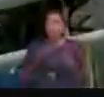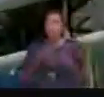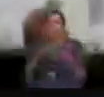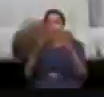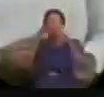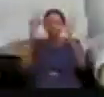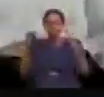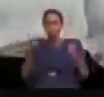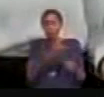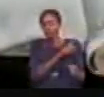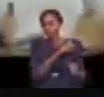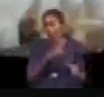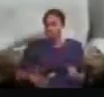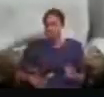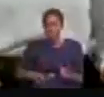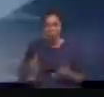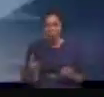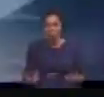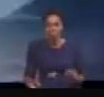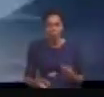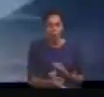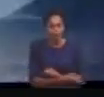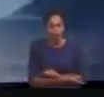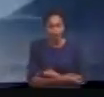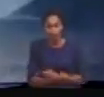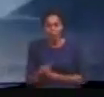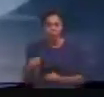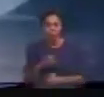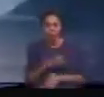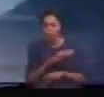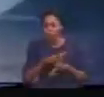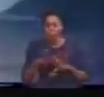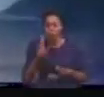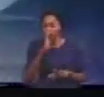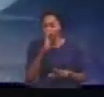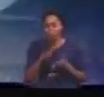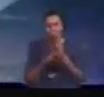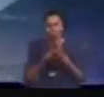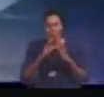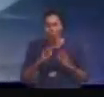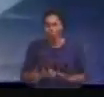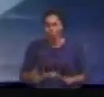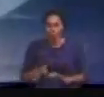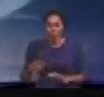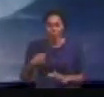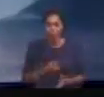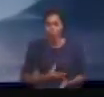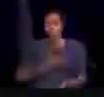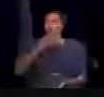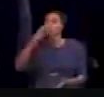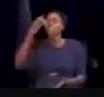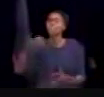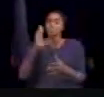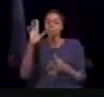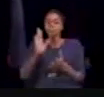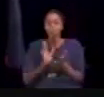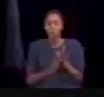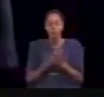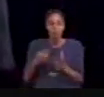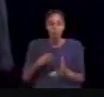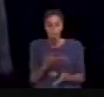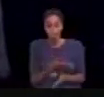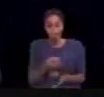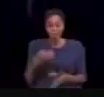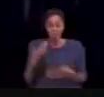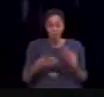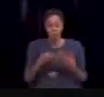joy in the house of the Lord today. And we won't be quiet. We shout out of your praise. There's joy in